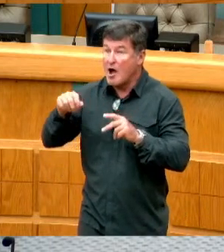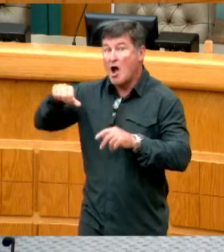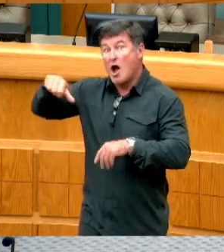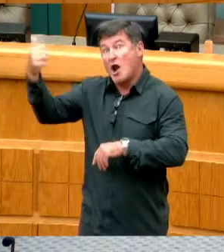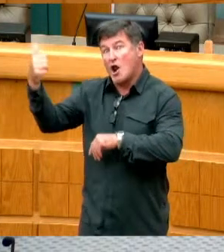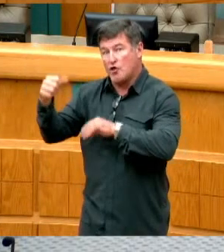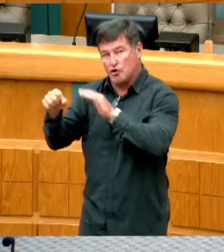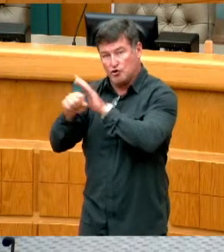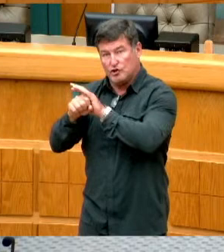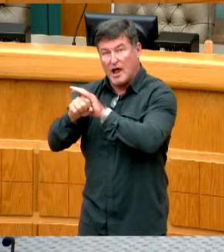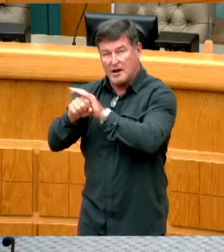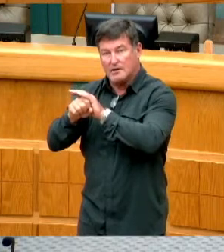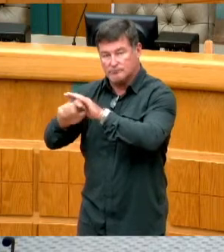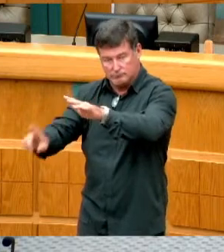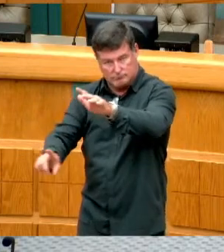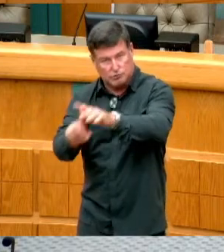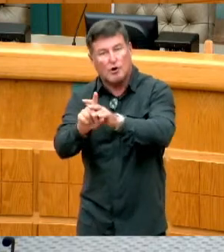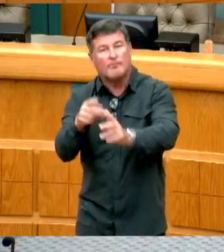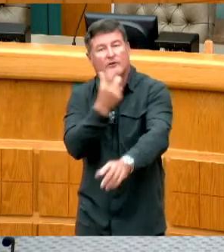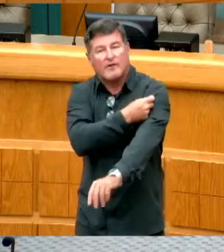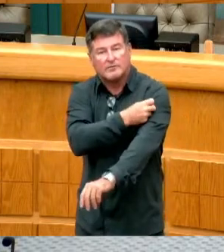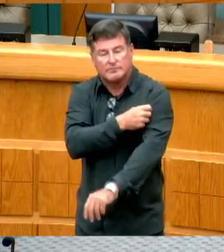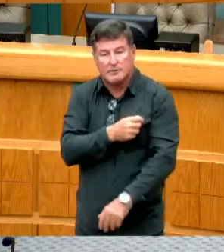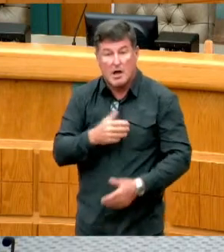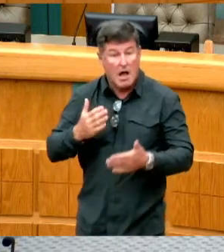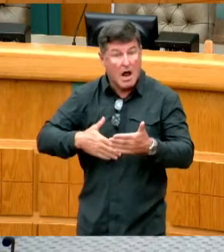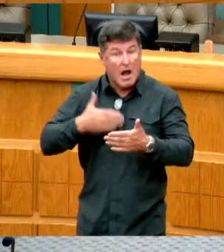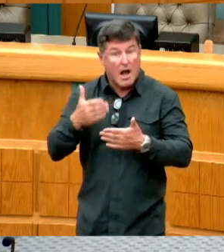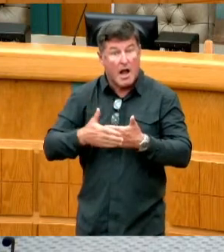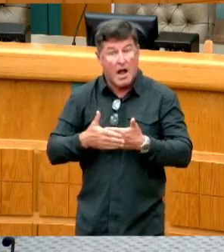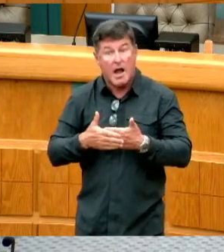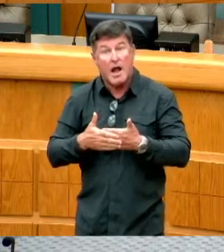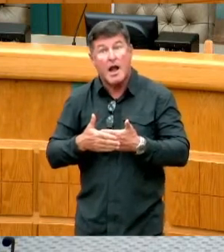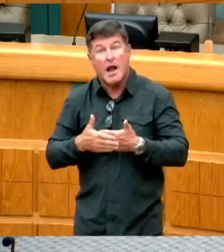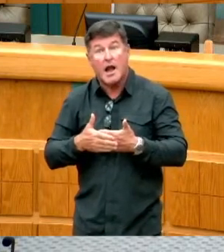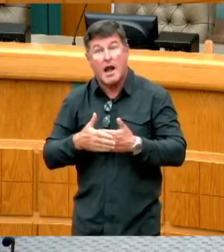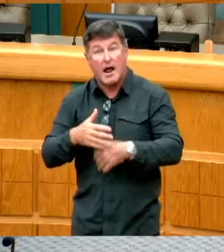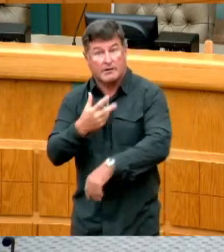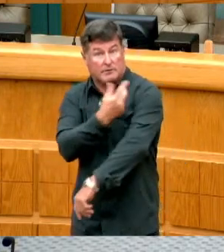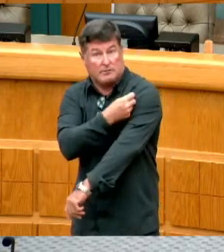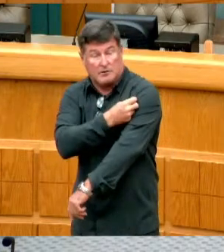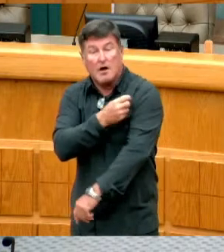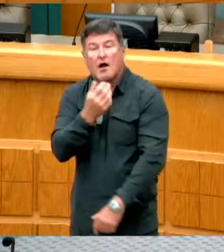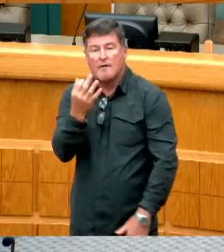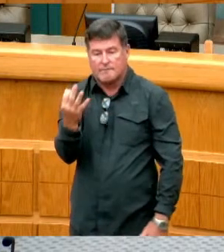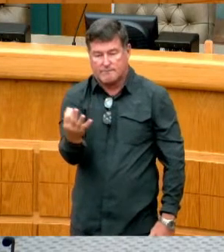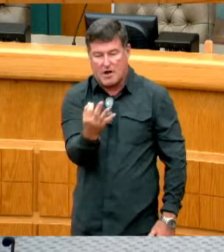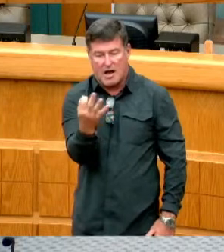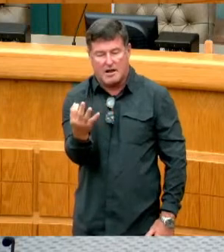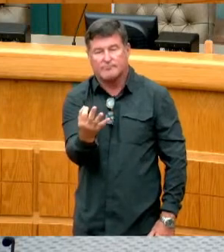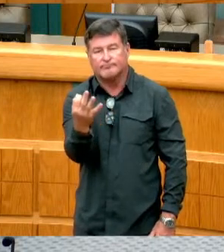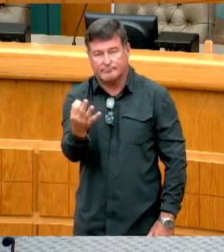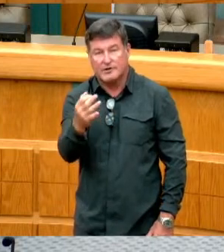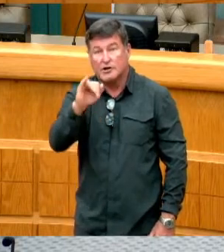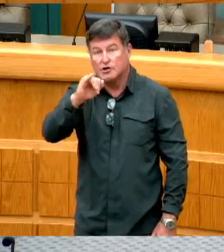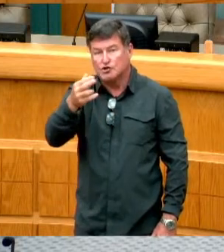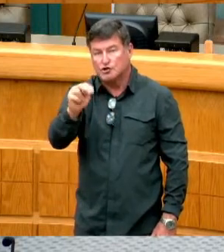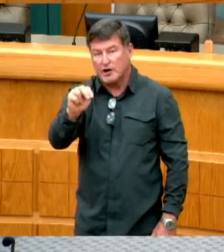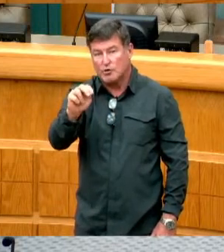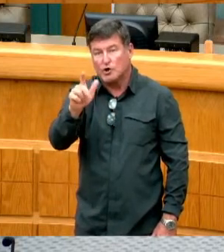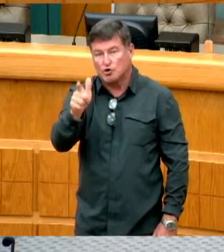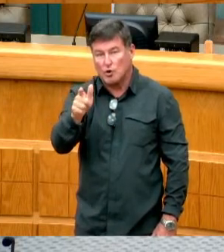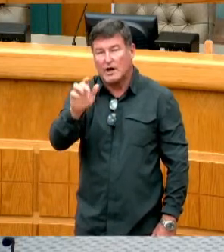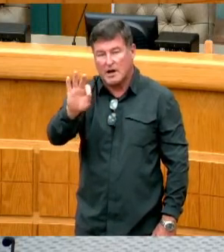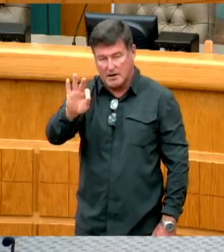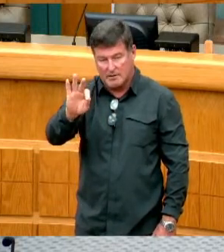vaccine. We are having our next drive-through clinic this Friday at the Richard Borchardt Fairgrounds, January 29th, and we're